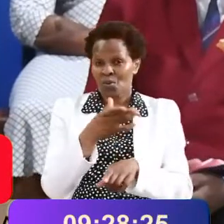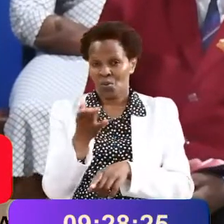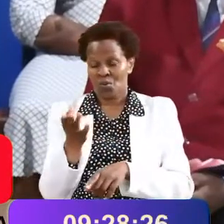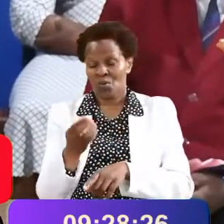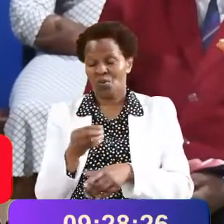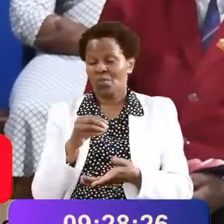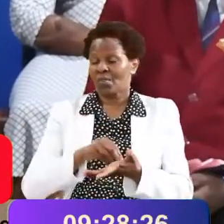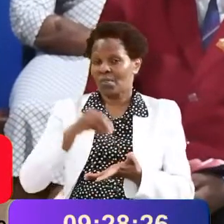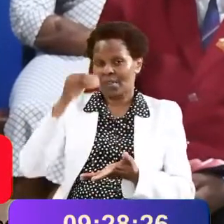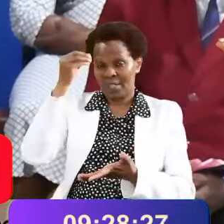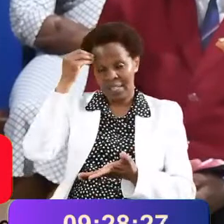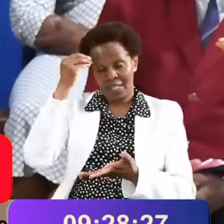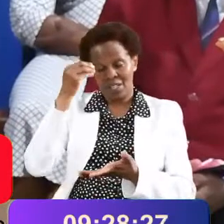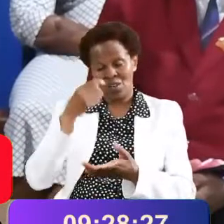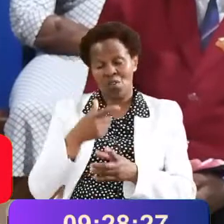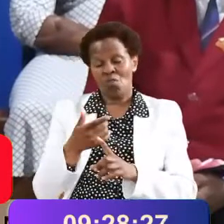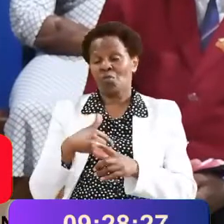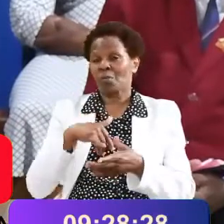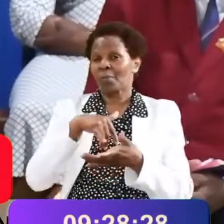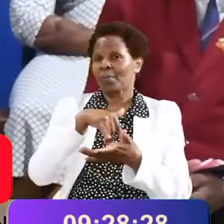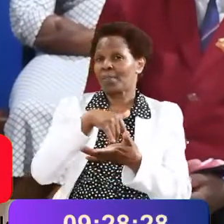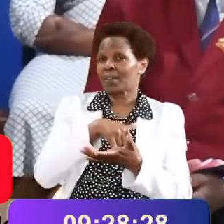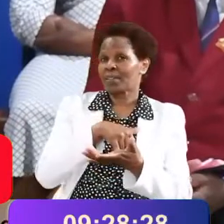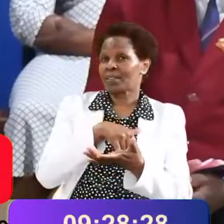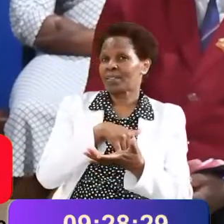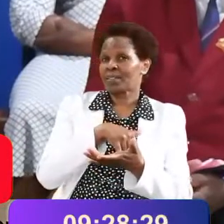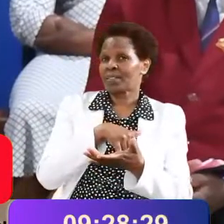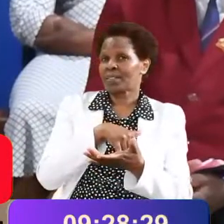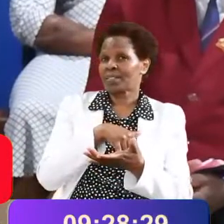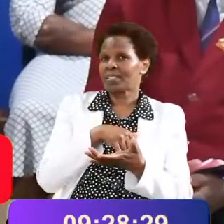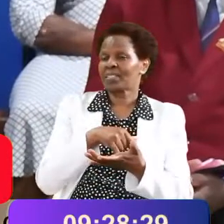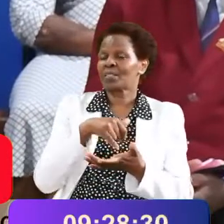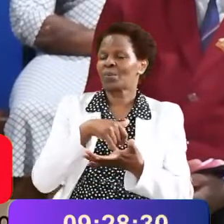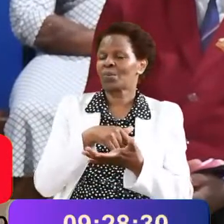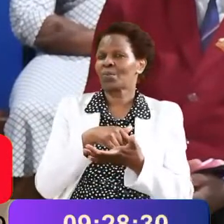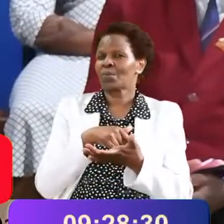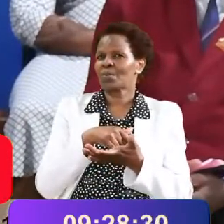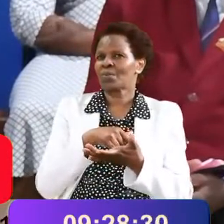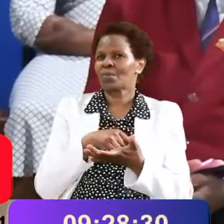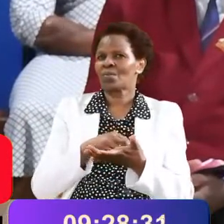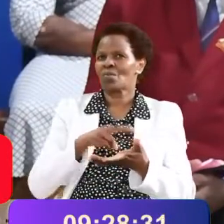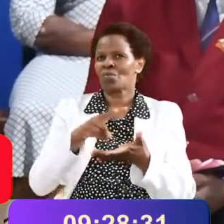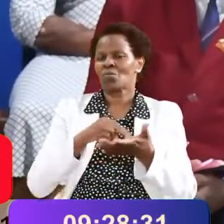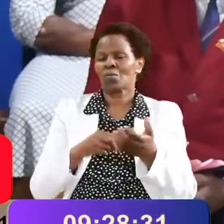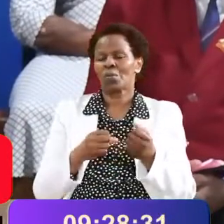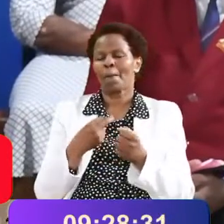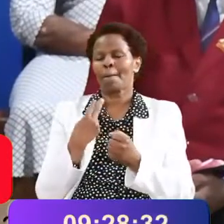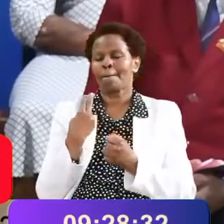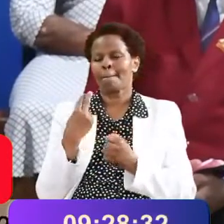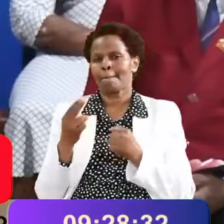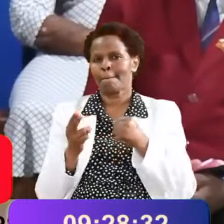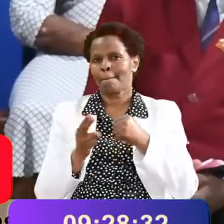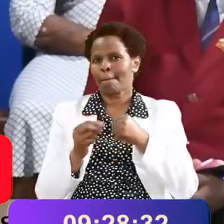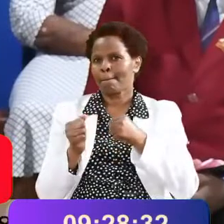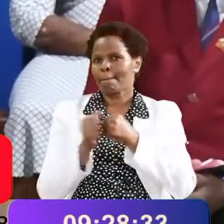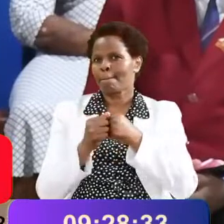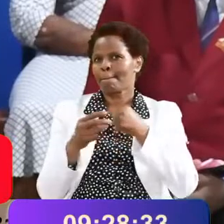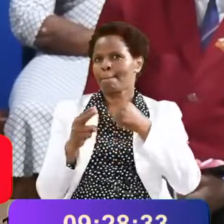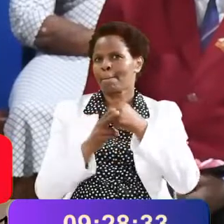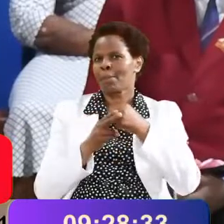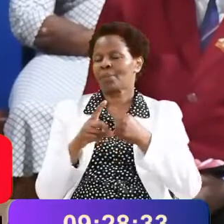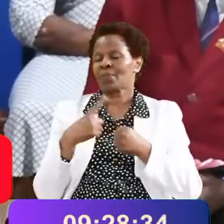contentment is a learned, learned disposition. Verse 12 says, I know how to be abased, and I know how to